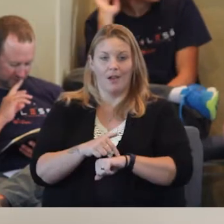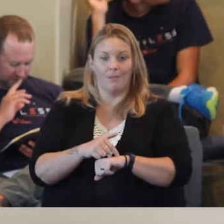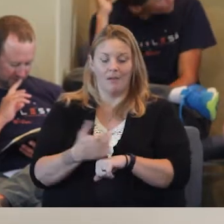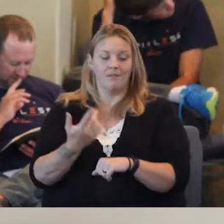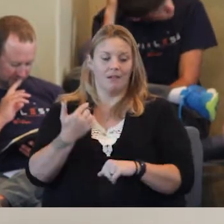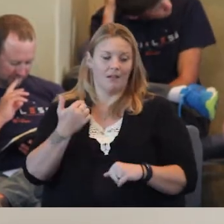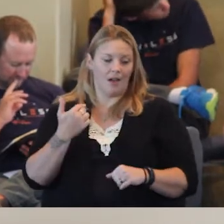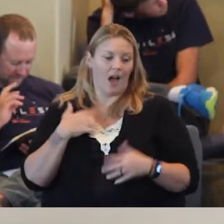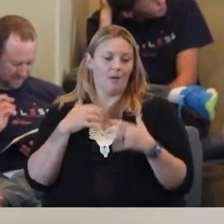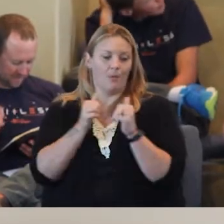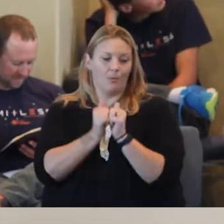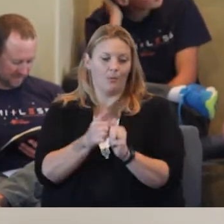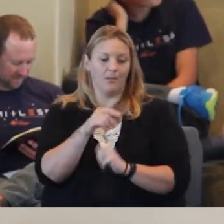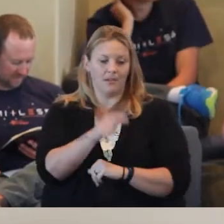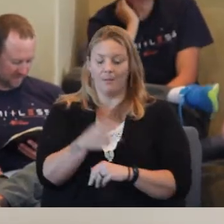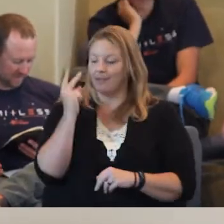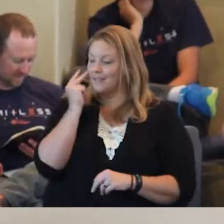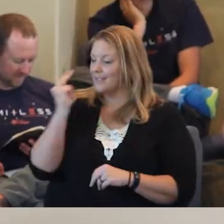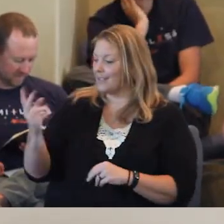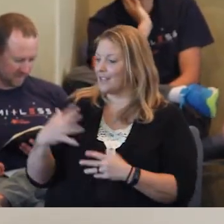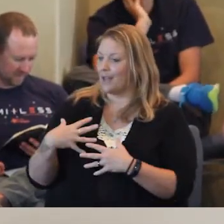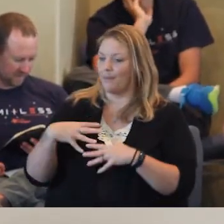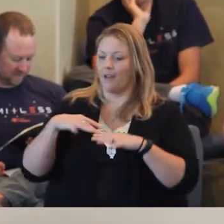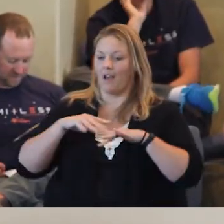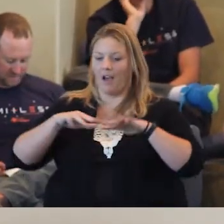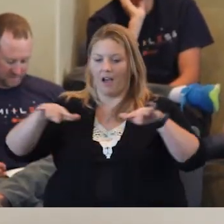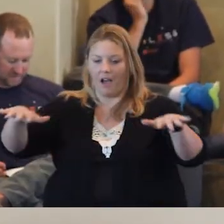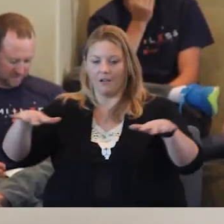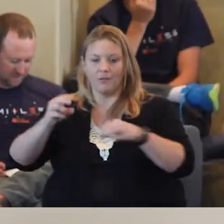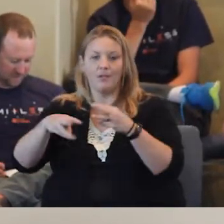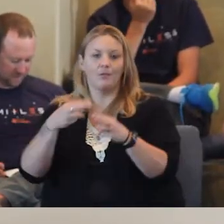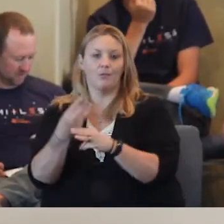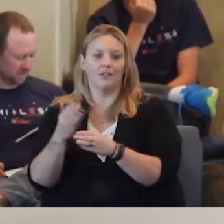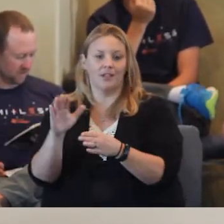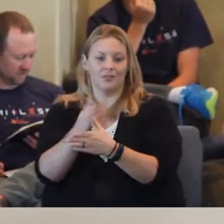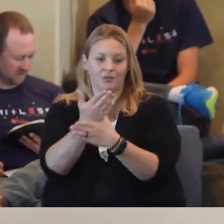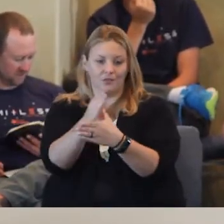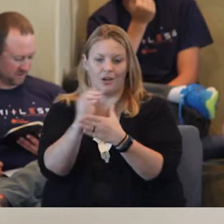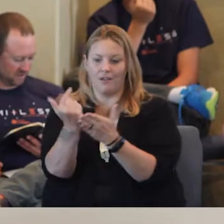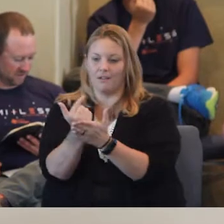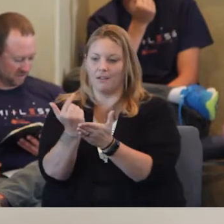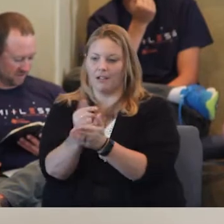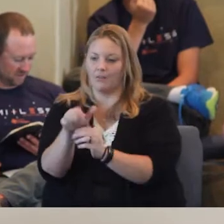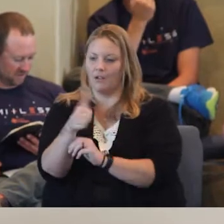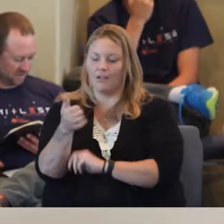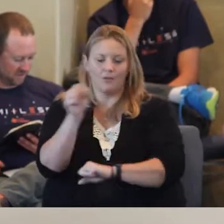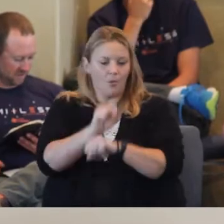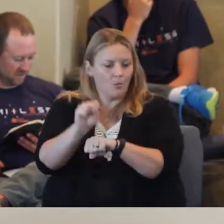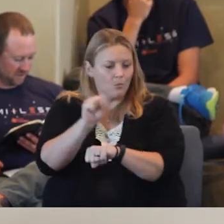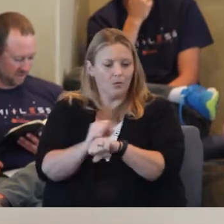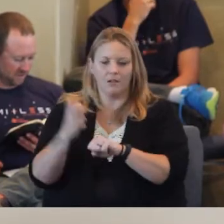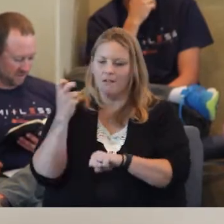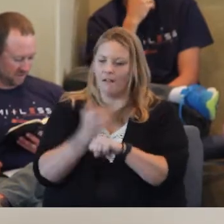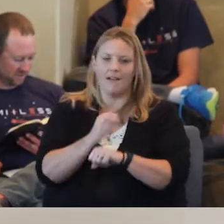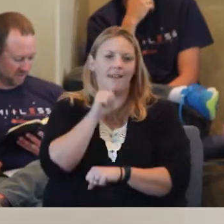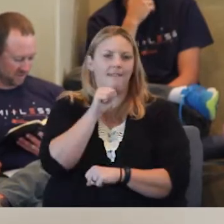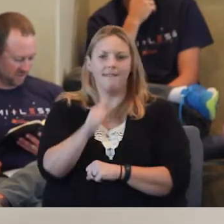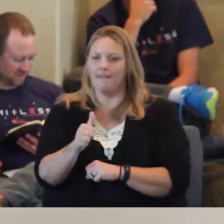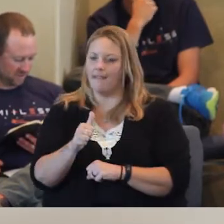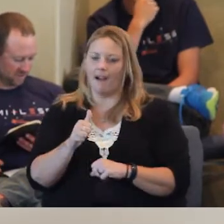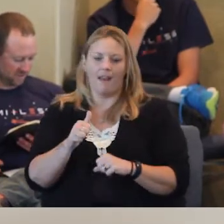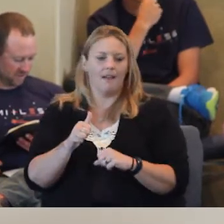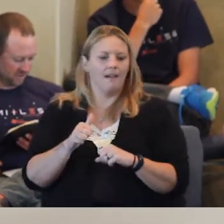time that I get to spend time with them, and seeing them out there in the world sharing the gospel with others and working hard and not